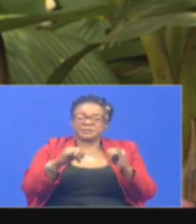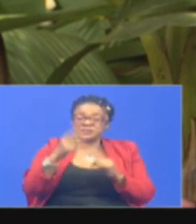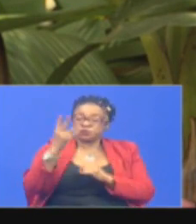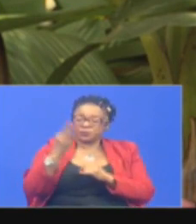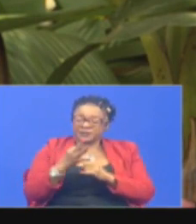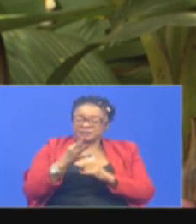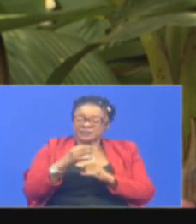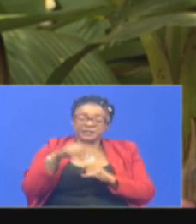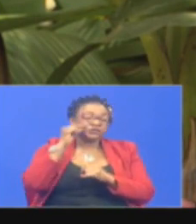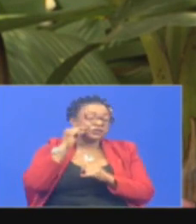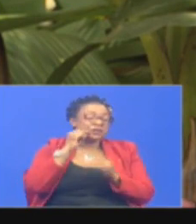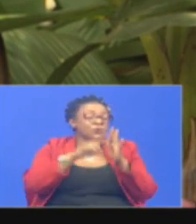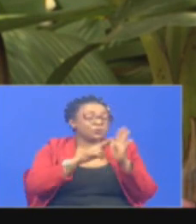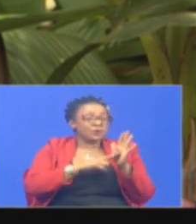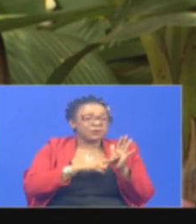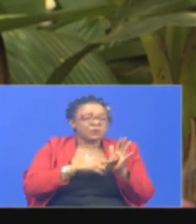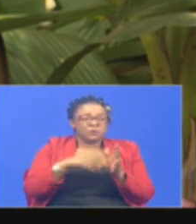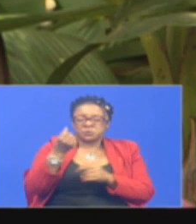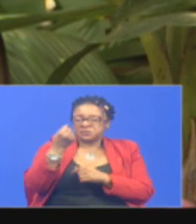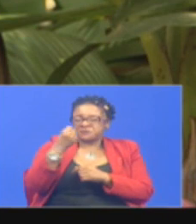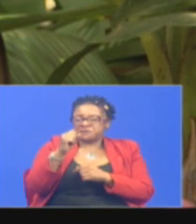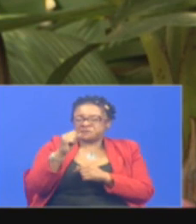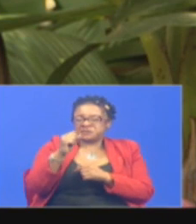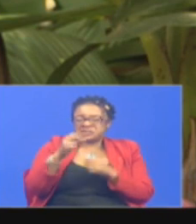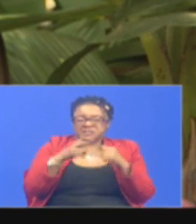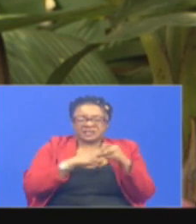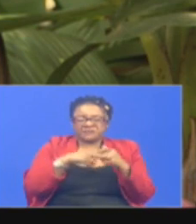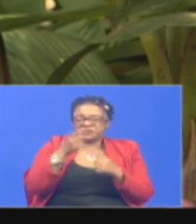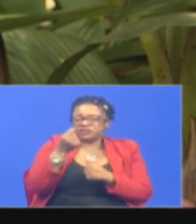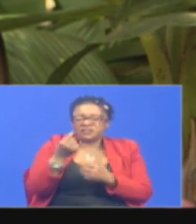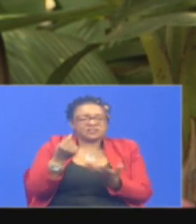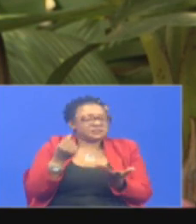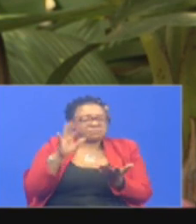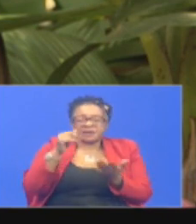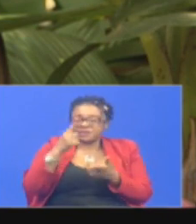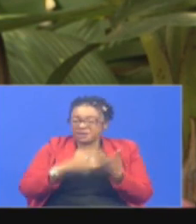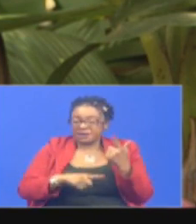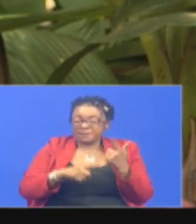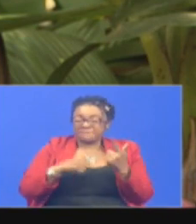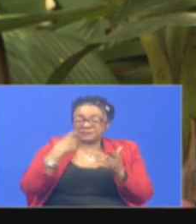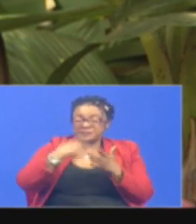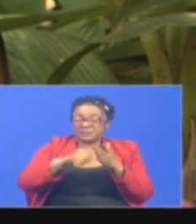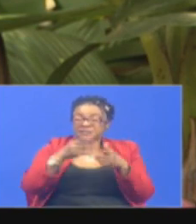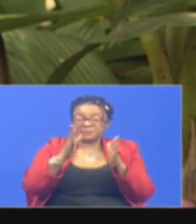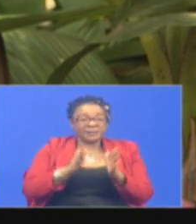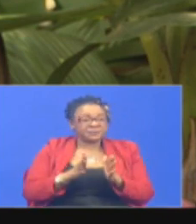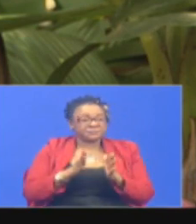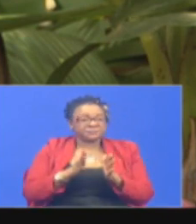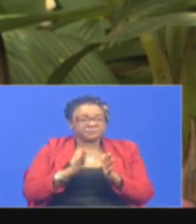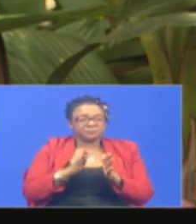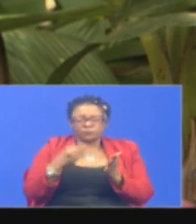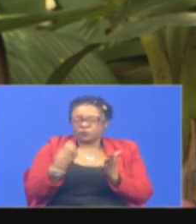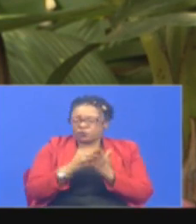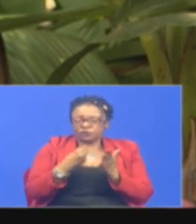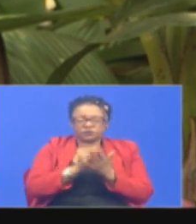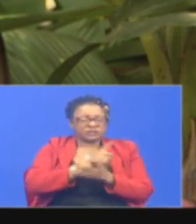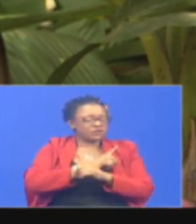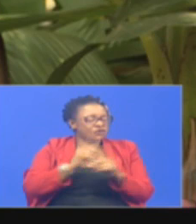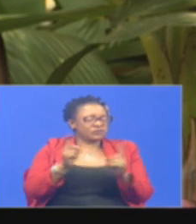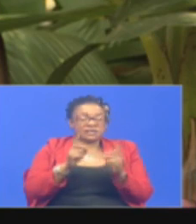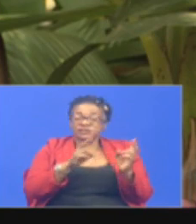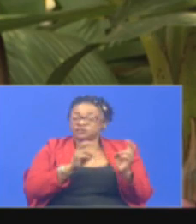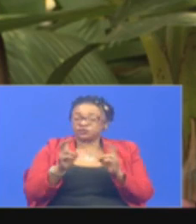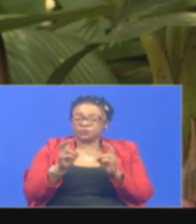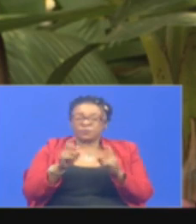gender principle was 57 shillings per year per taxpaying Kenyan. So the cost is not an issue. Nevertheless,